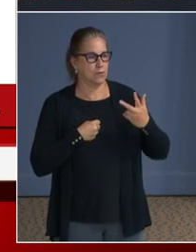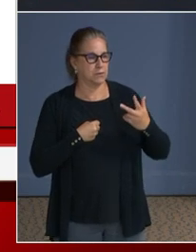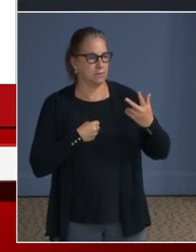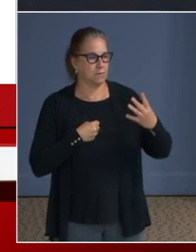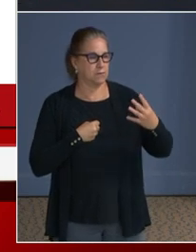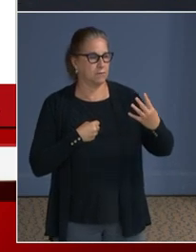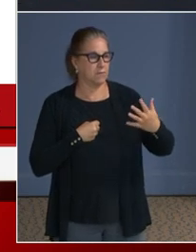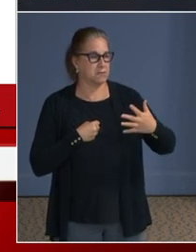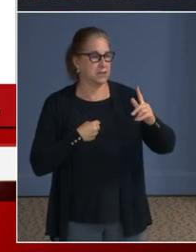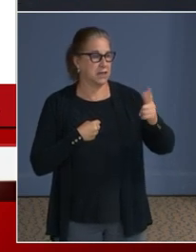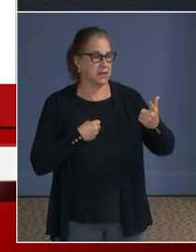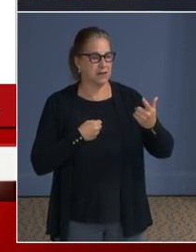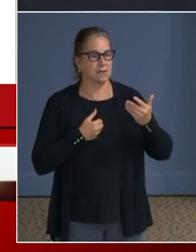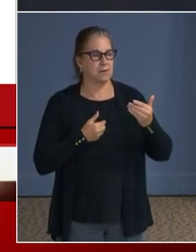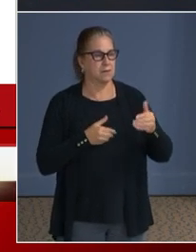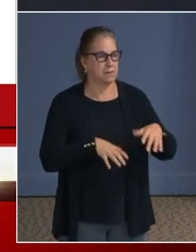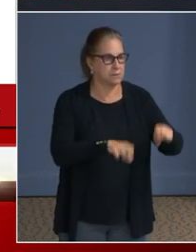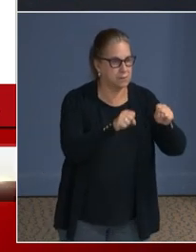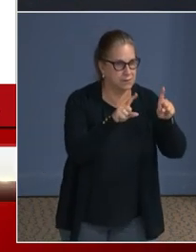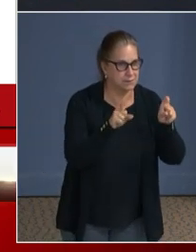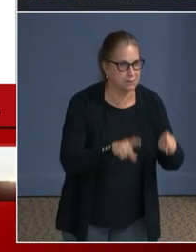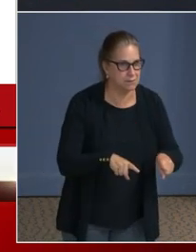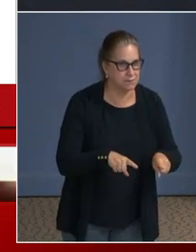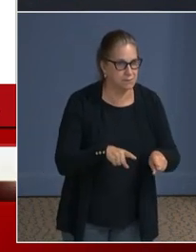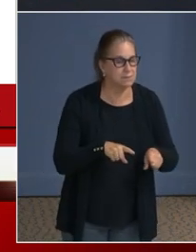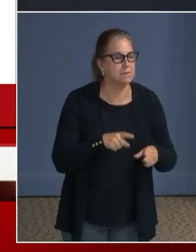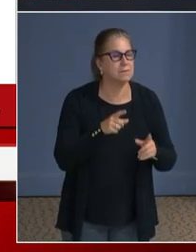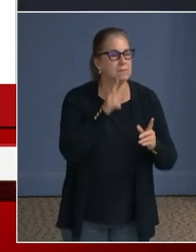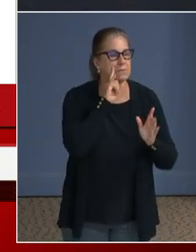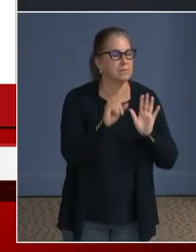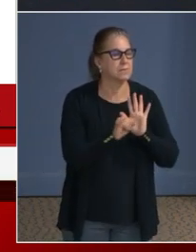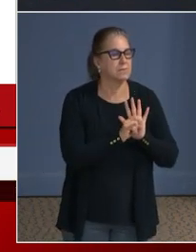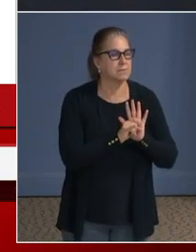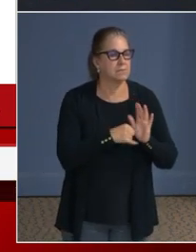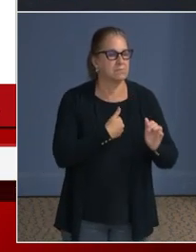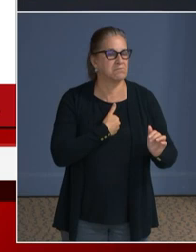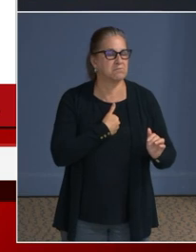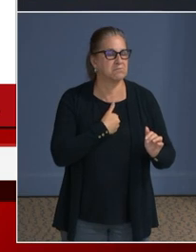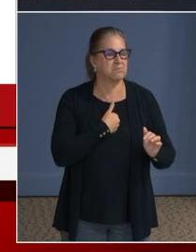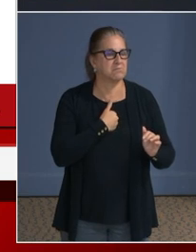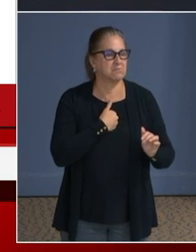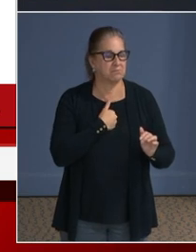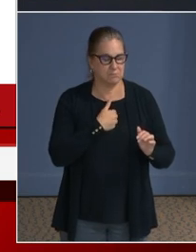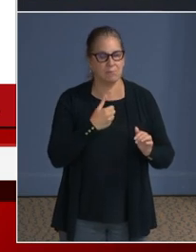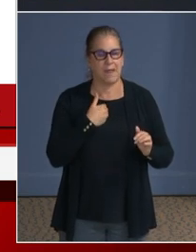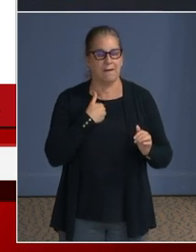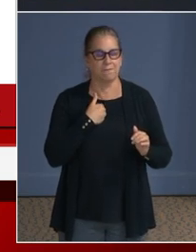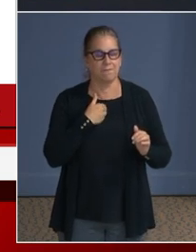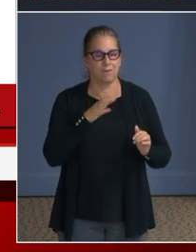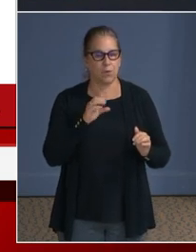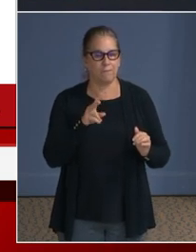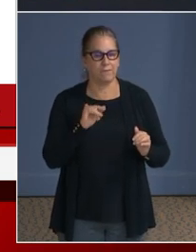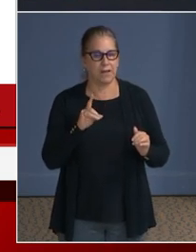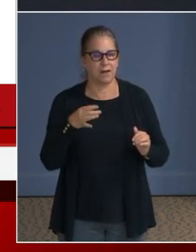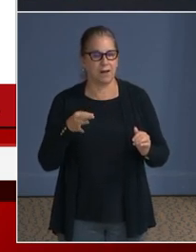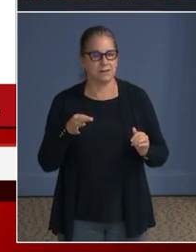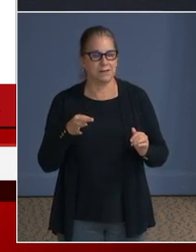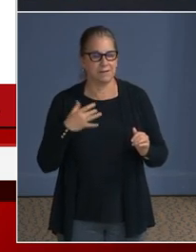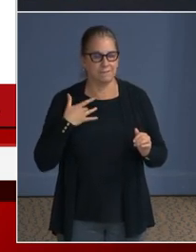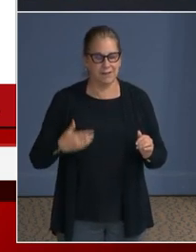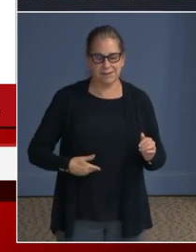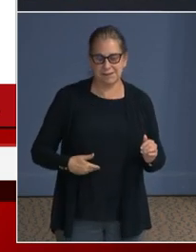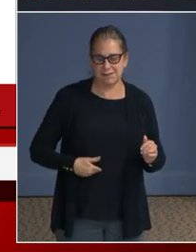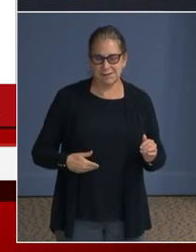when the most likely time that you'll have active virus replicating on a PCR test. So that's the sort of